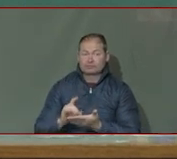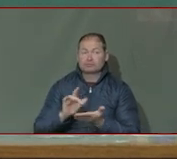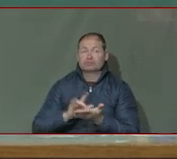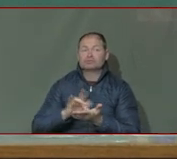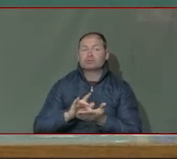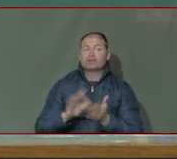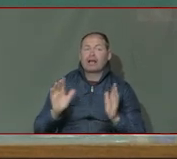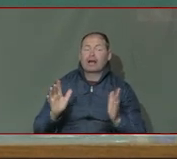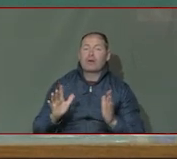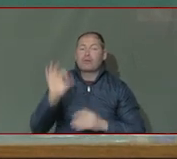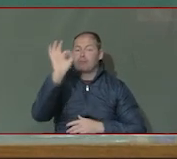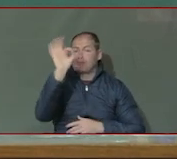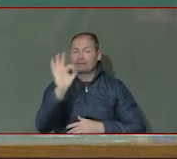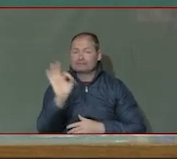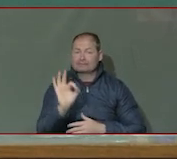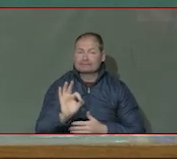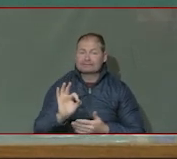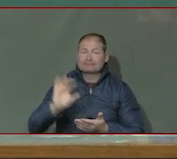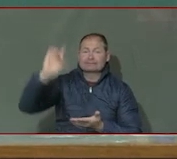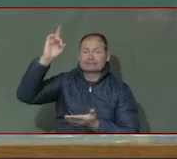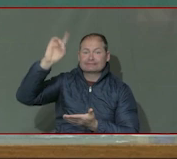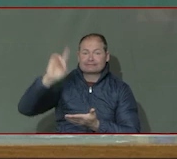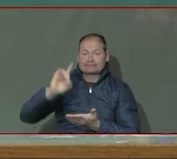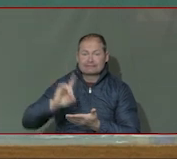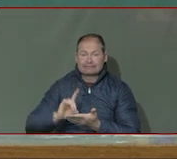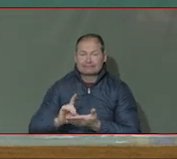percentage decrease of something.